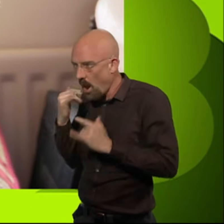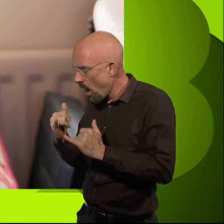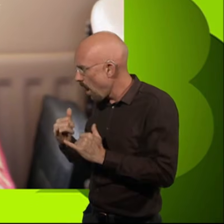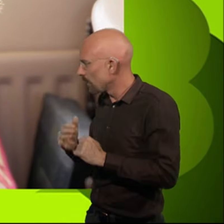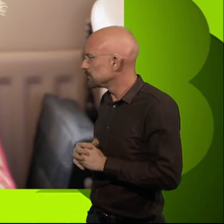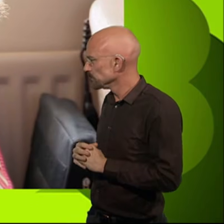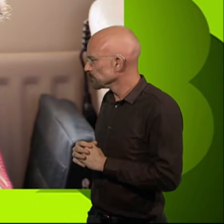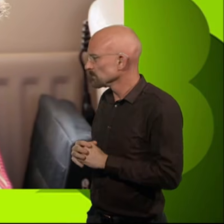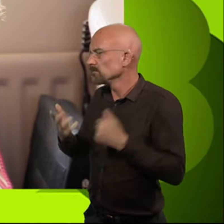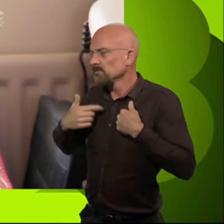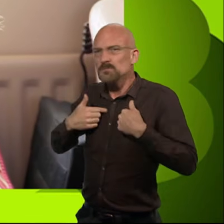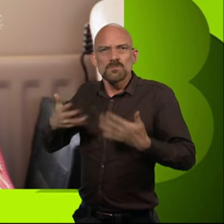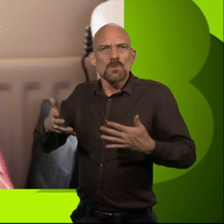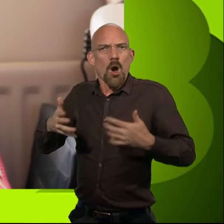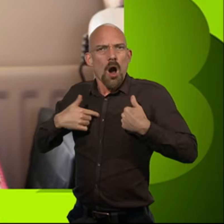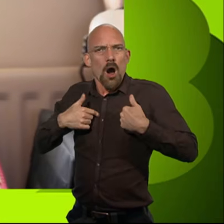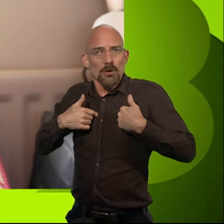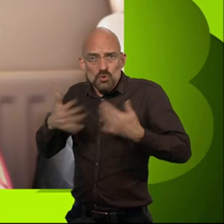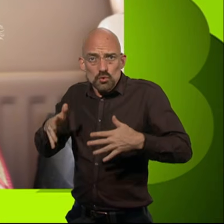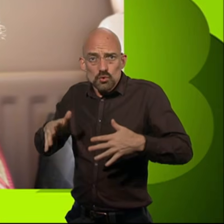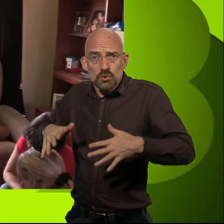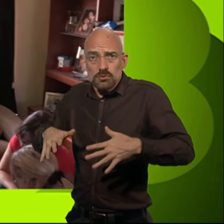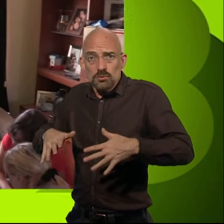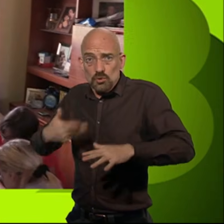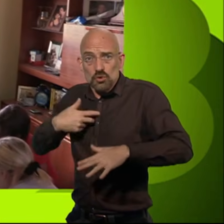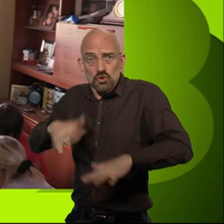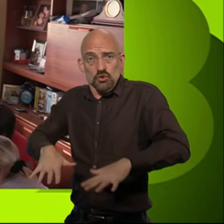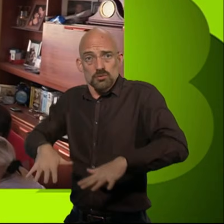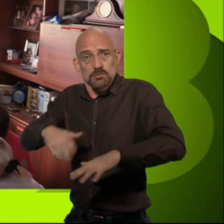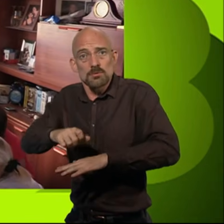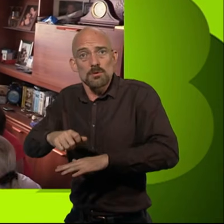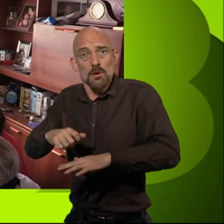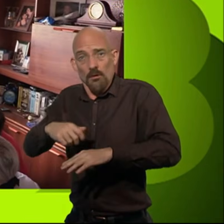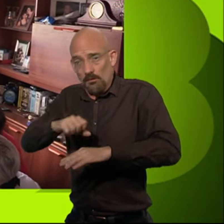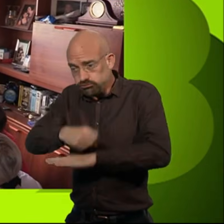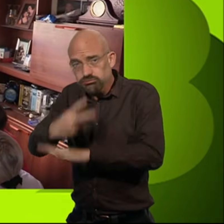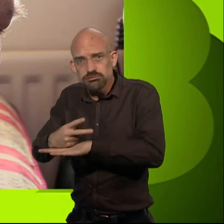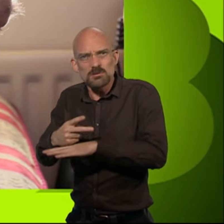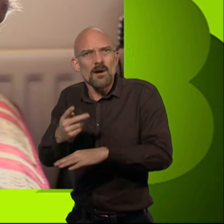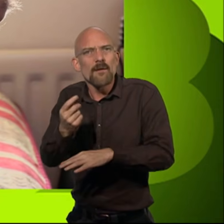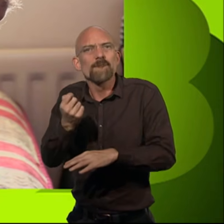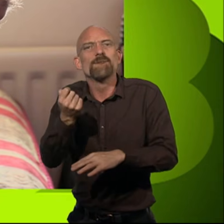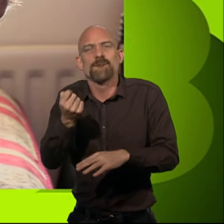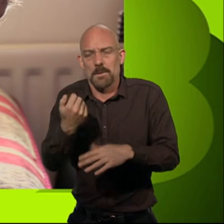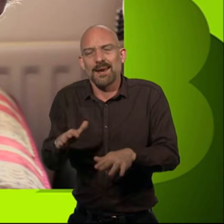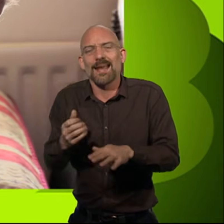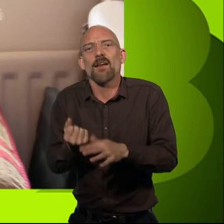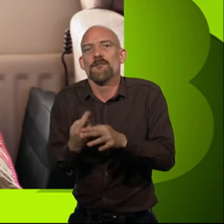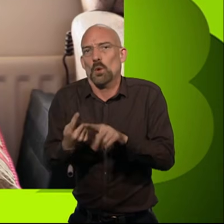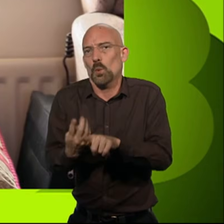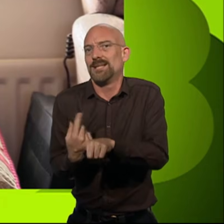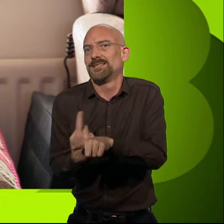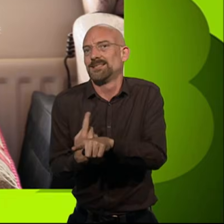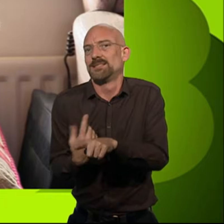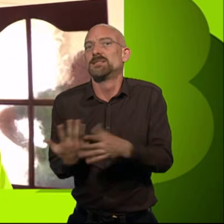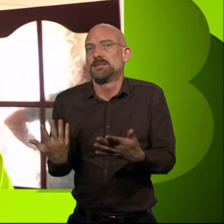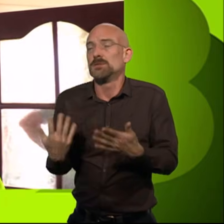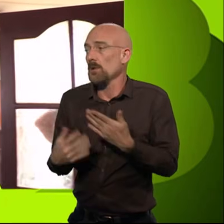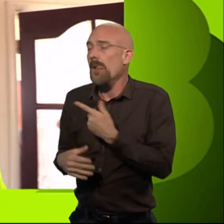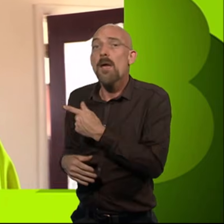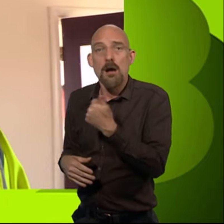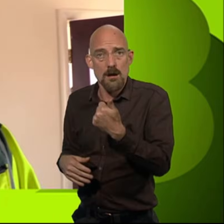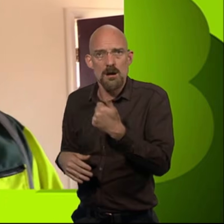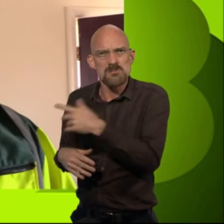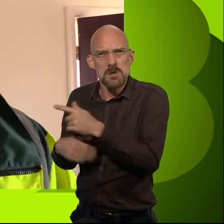cold I've had for a few weeks. Okay. I think he's got probably a touch of cellulitis coming on. Yeah. I think your leg's getting infected again. So